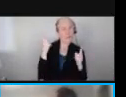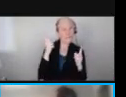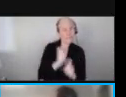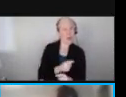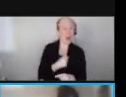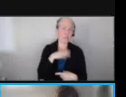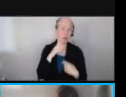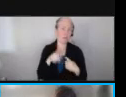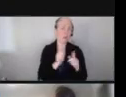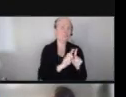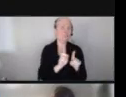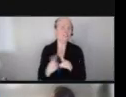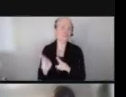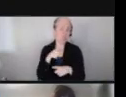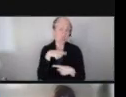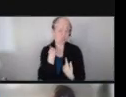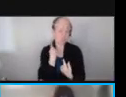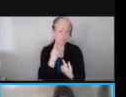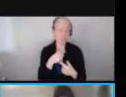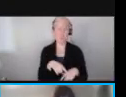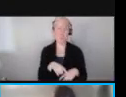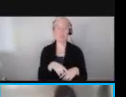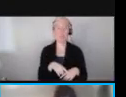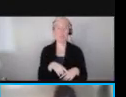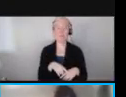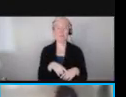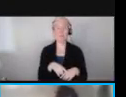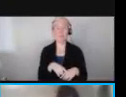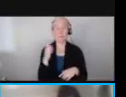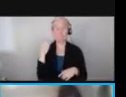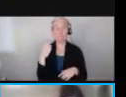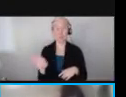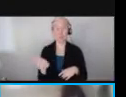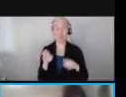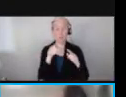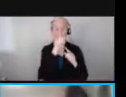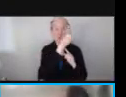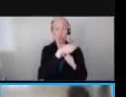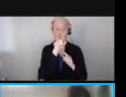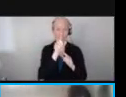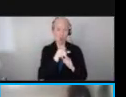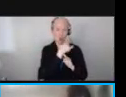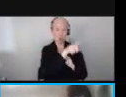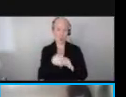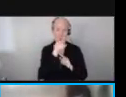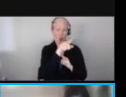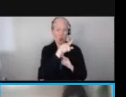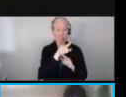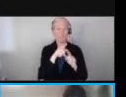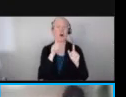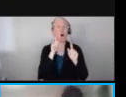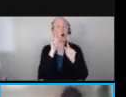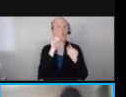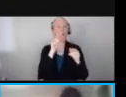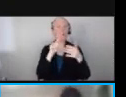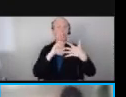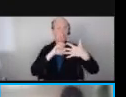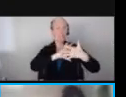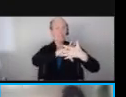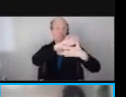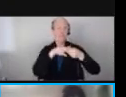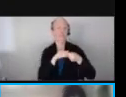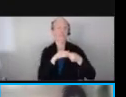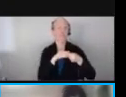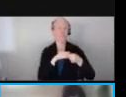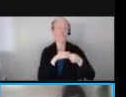risks. The blue circles here are where we've collapsed everything that has to do with